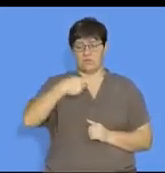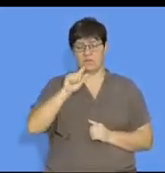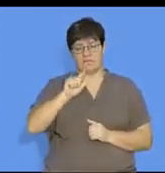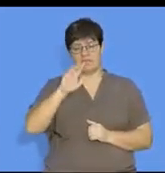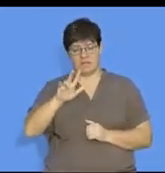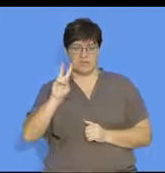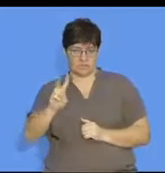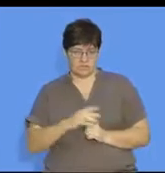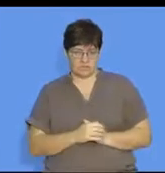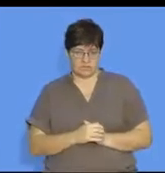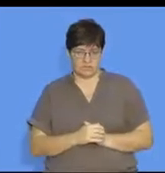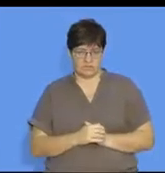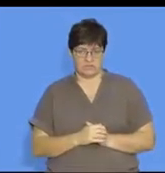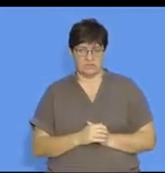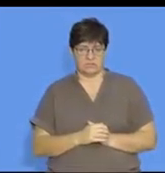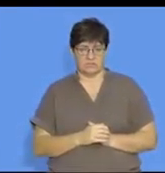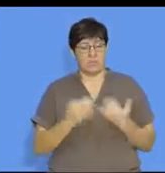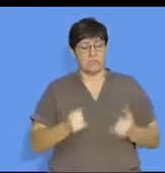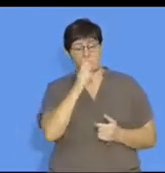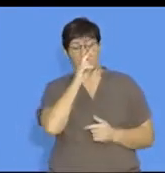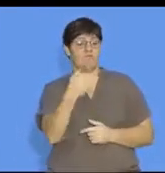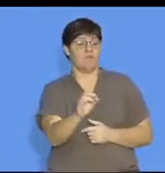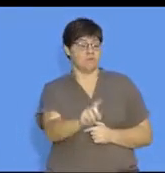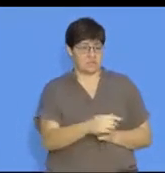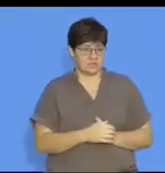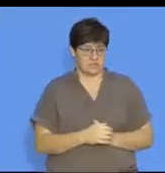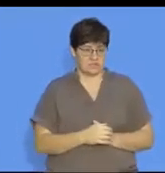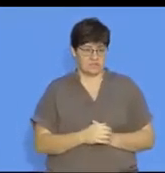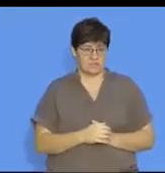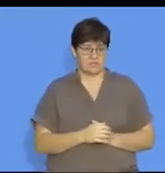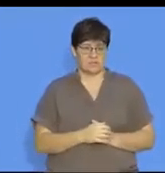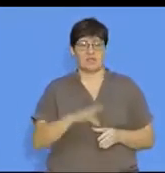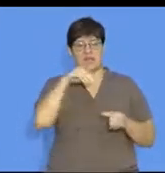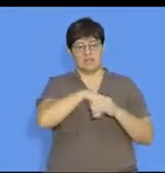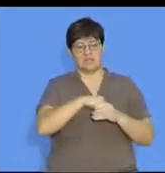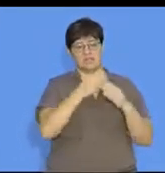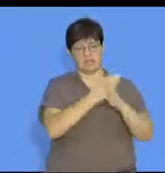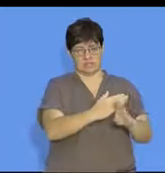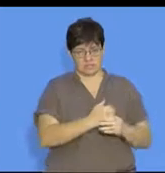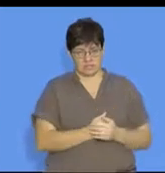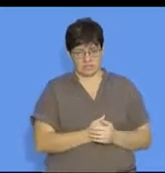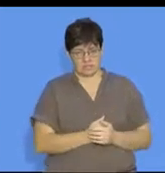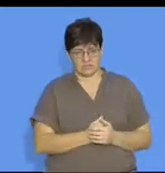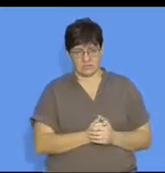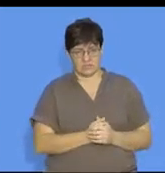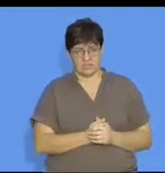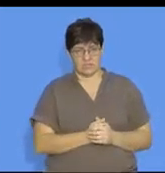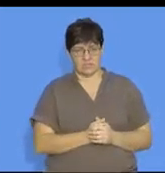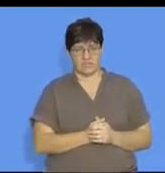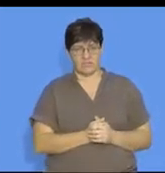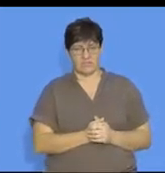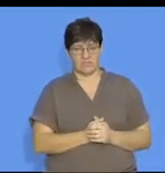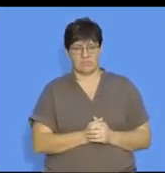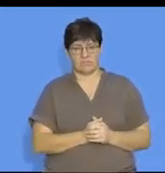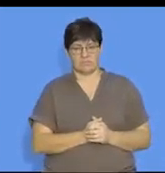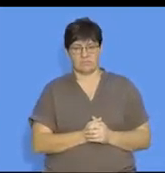6,75 volts. Right, then what are we looking for? We are looking for the internal resistance, right? Now, we've